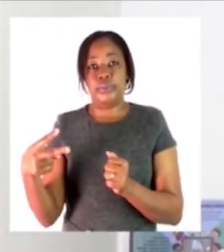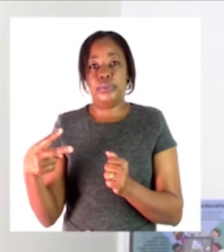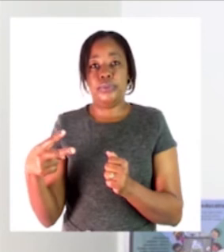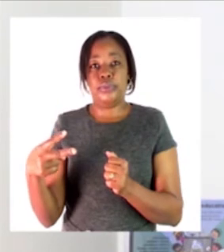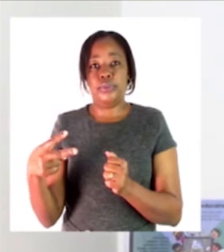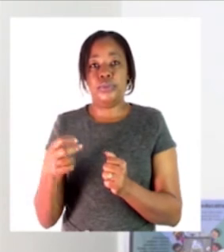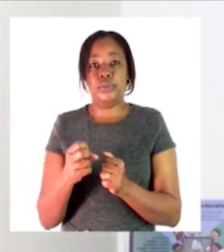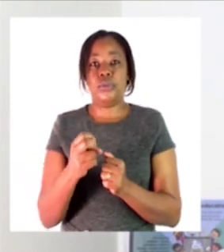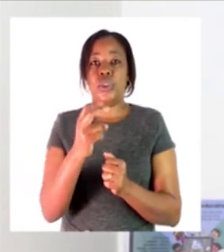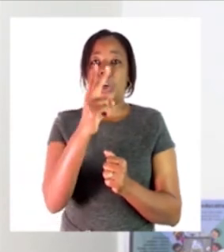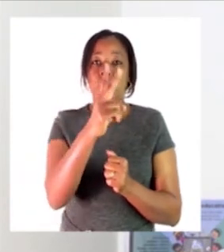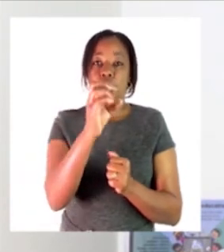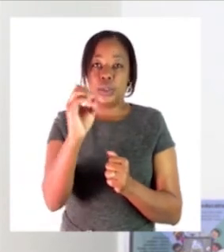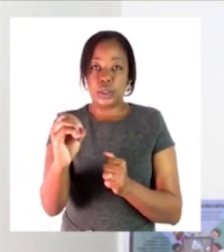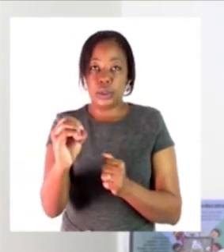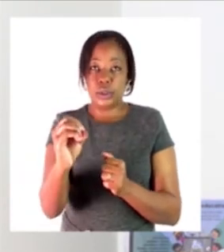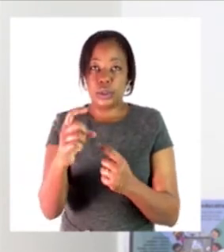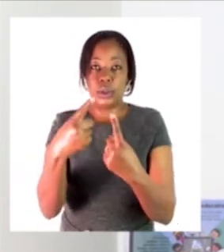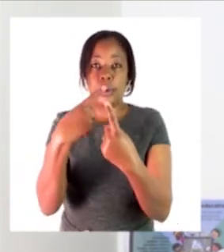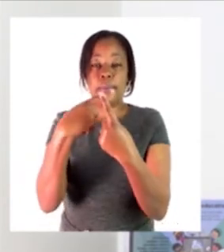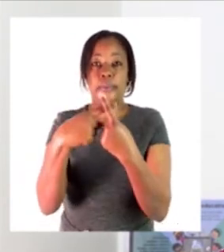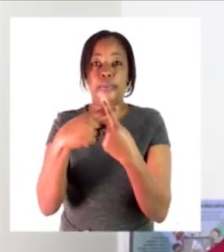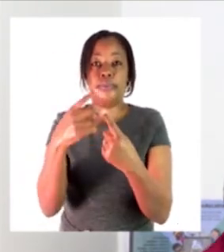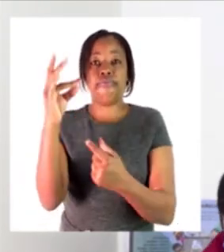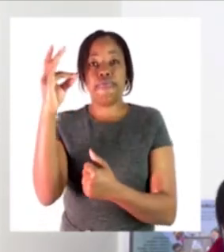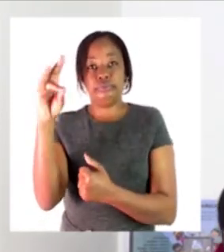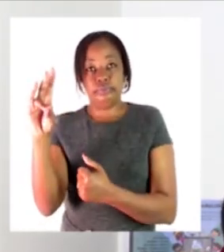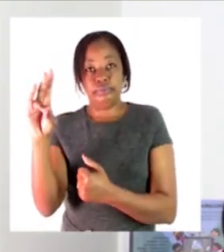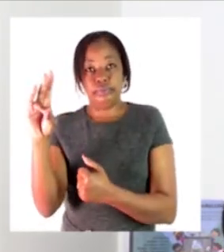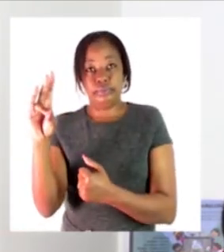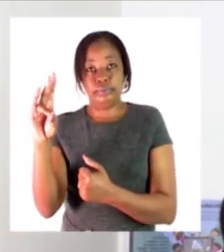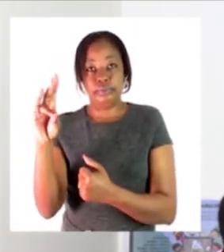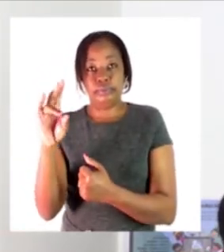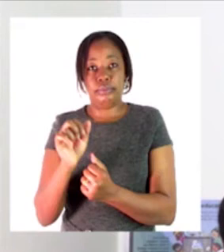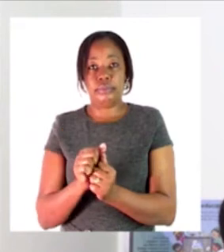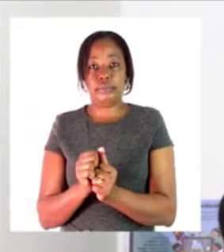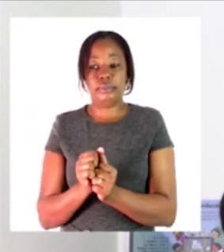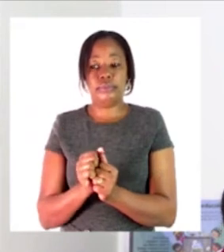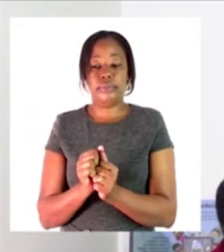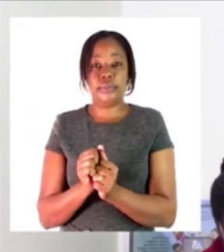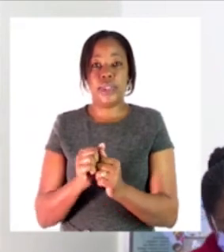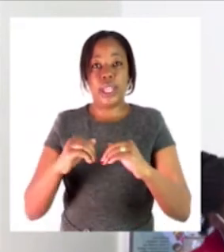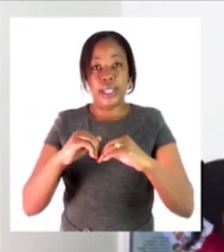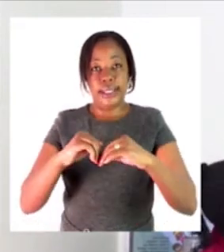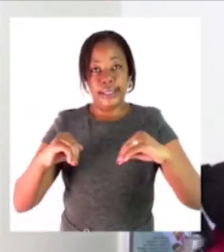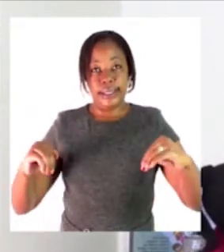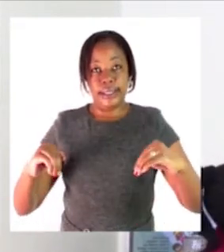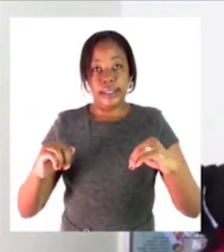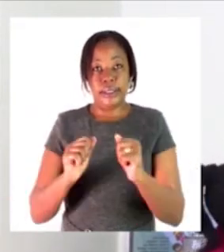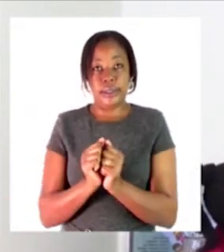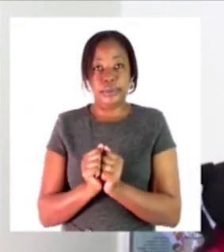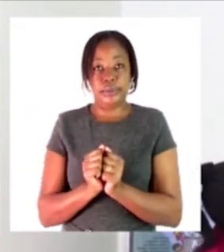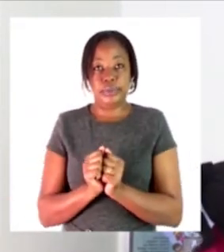20, which is there. Plus a unit is a 7. That is how they got to the next step. Now, what